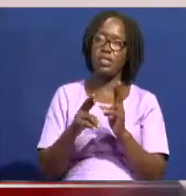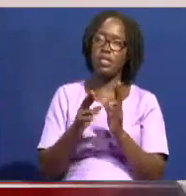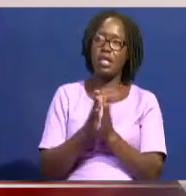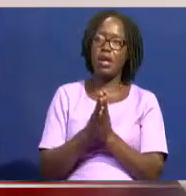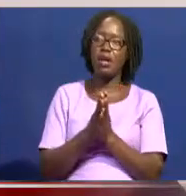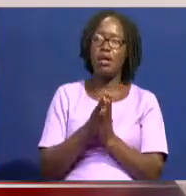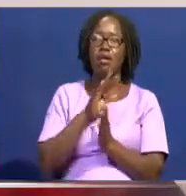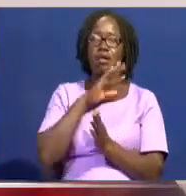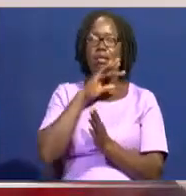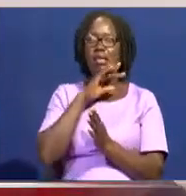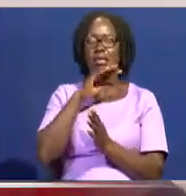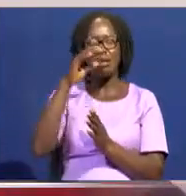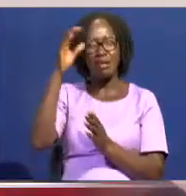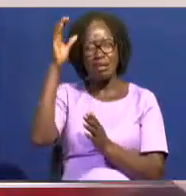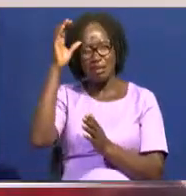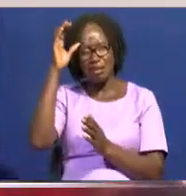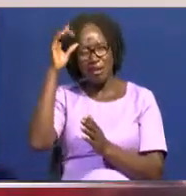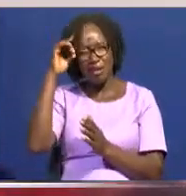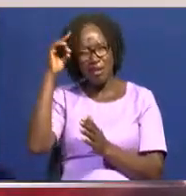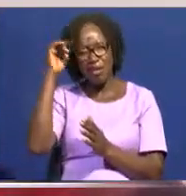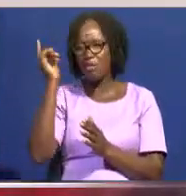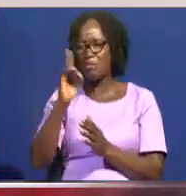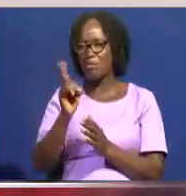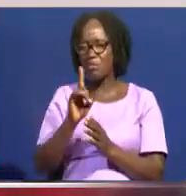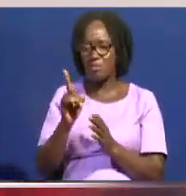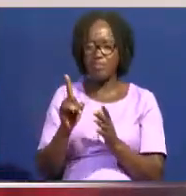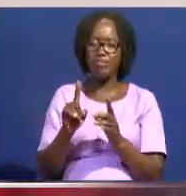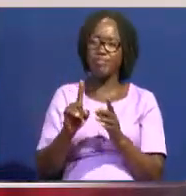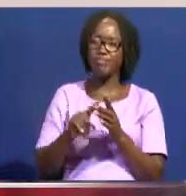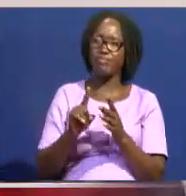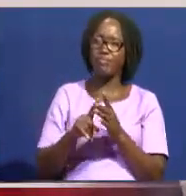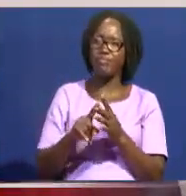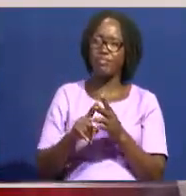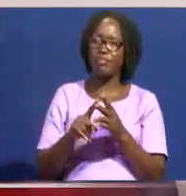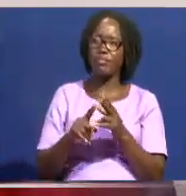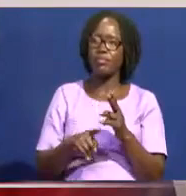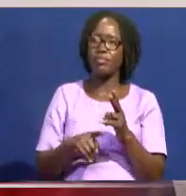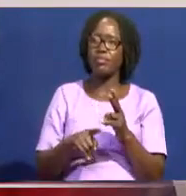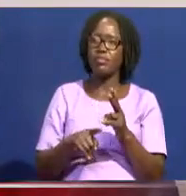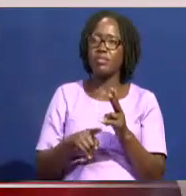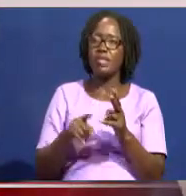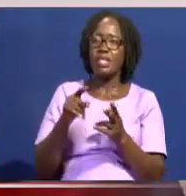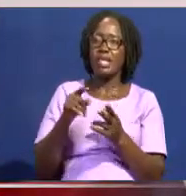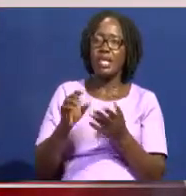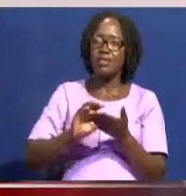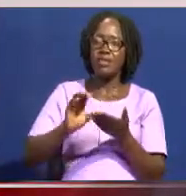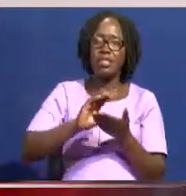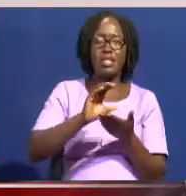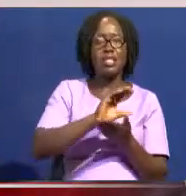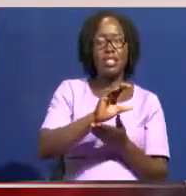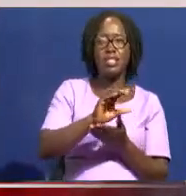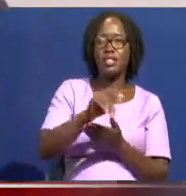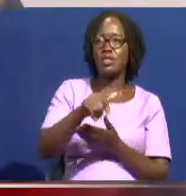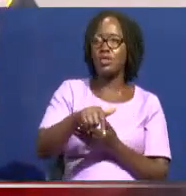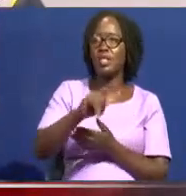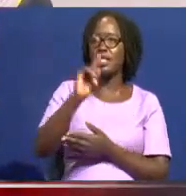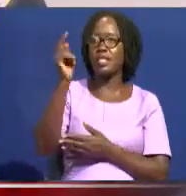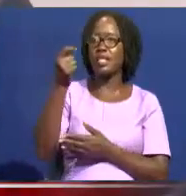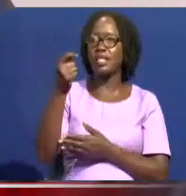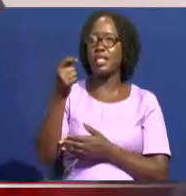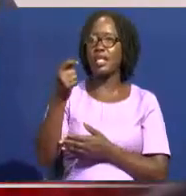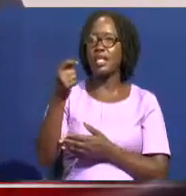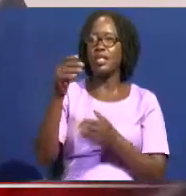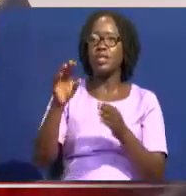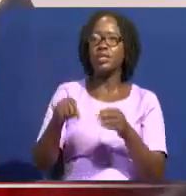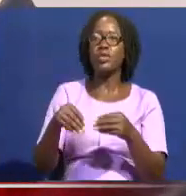no more coal, no more fossil fuel. Second, decentralization. Today in Kenya, you